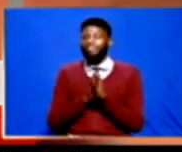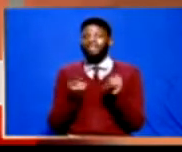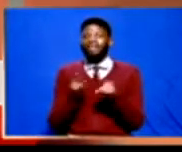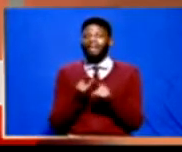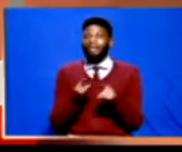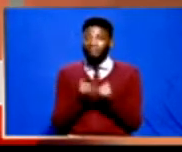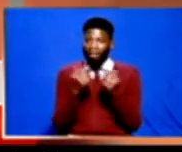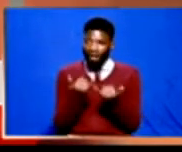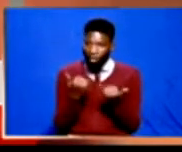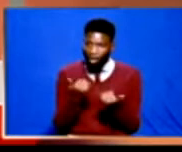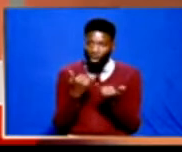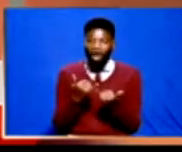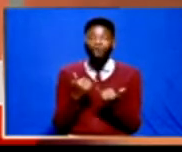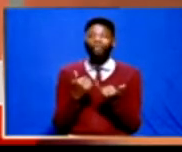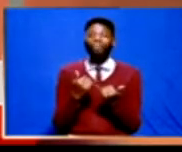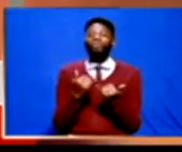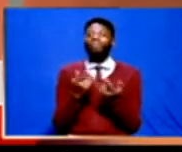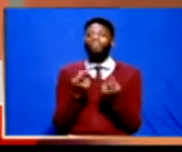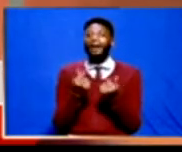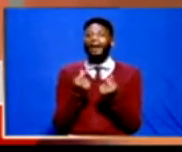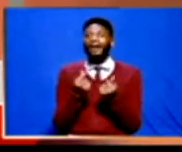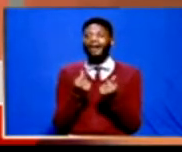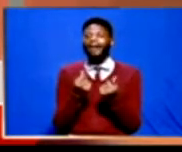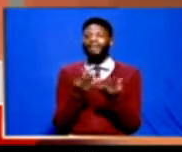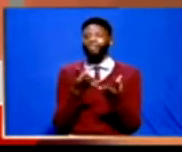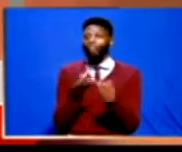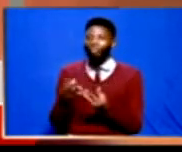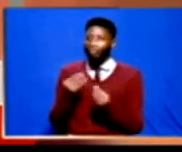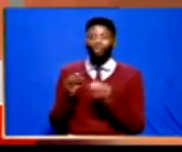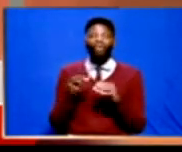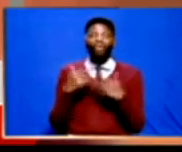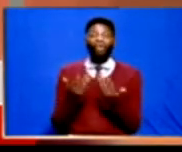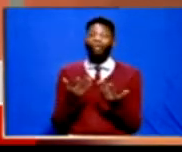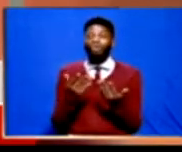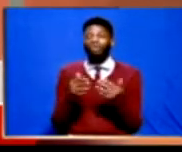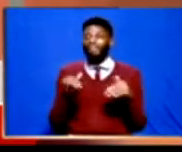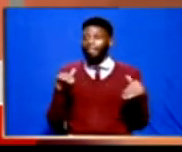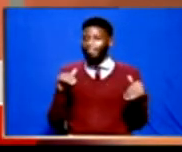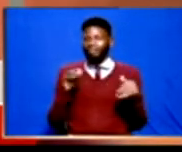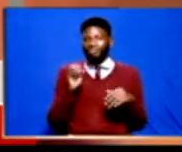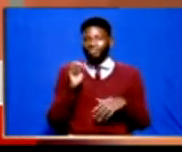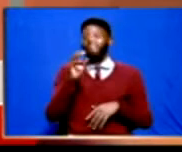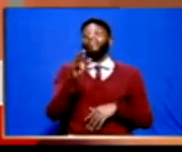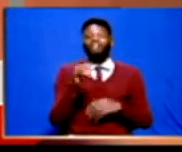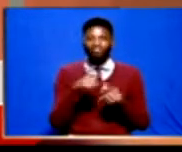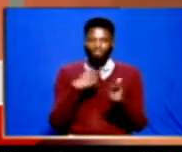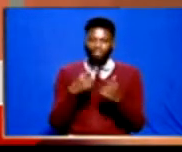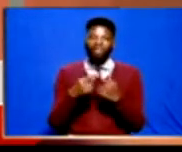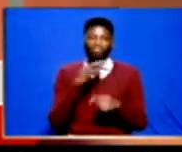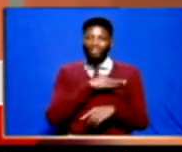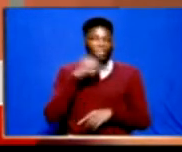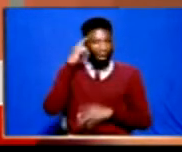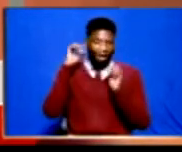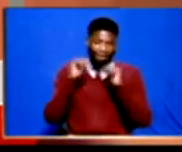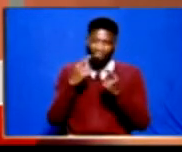into the jar much earlier than if we could let some time pass by. Of course, these dynamics are very difficult to argue